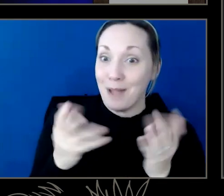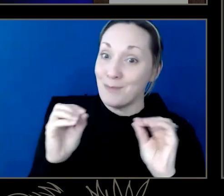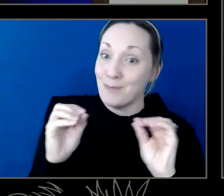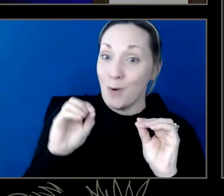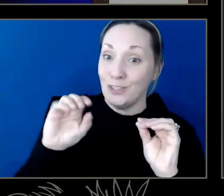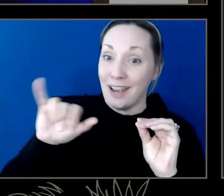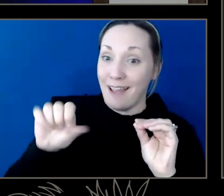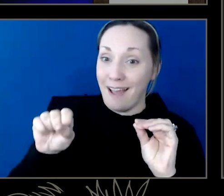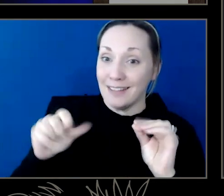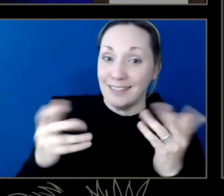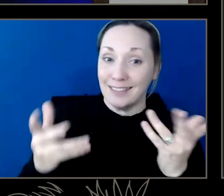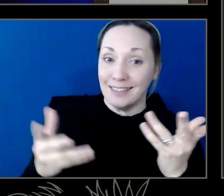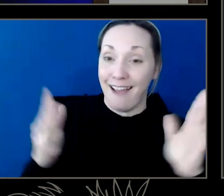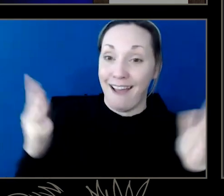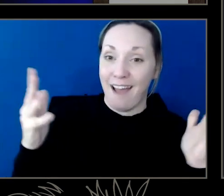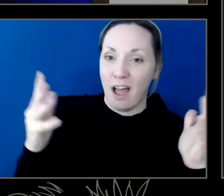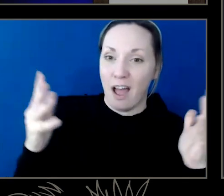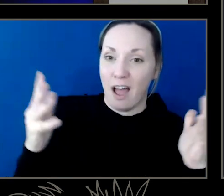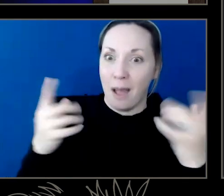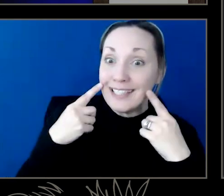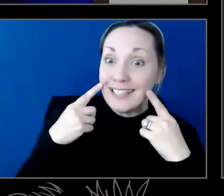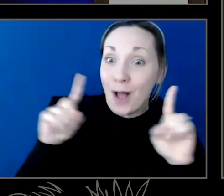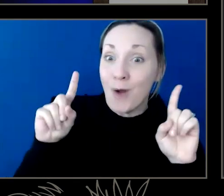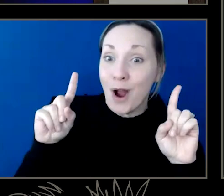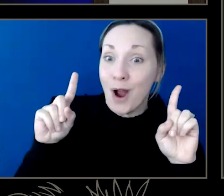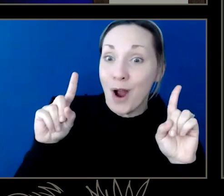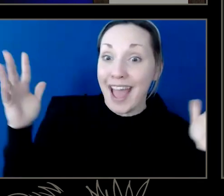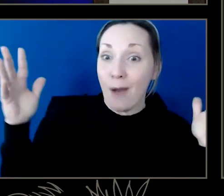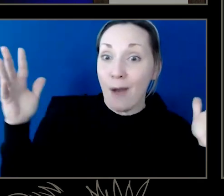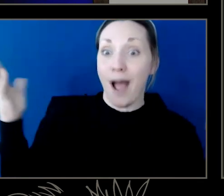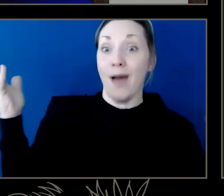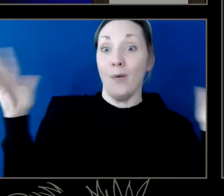JS. But it still works, what?